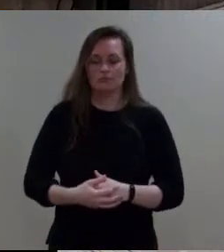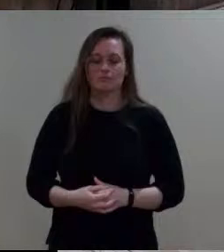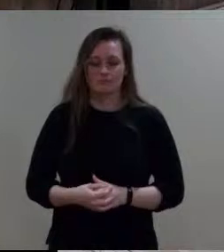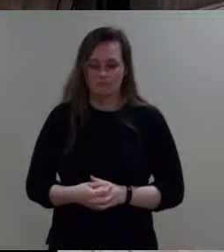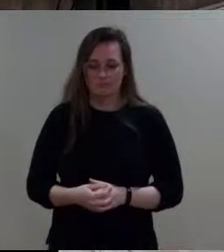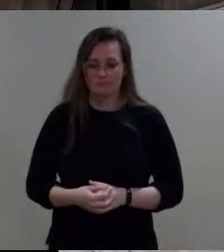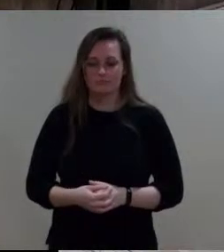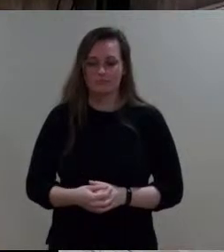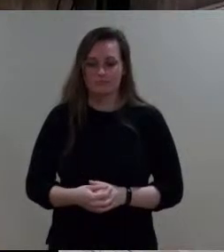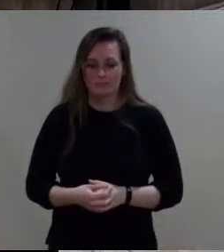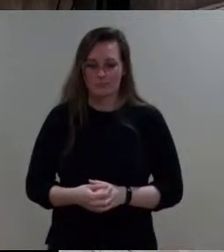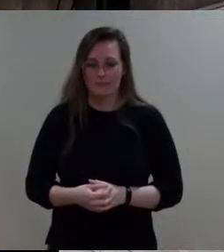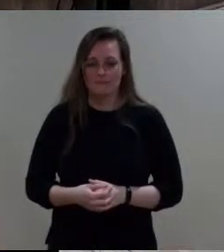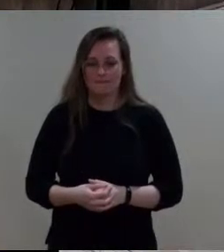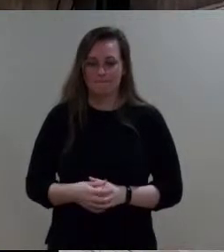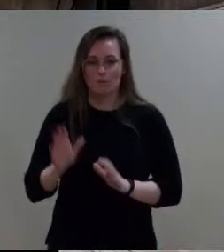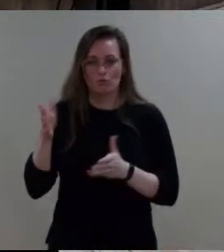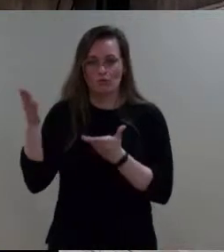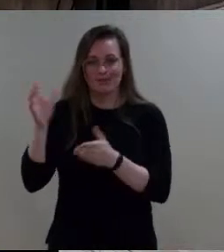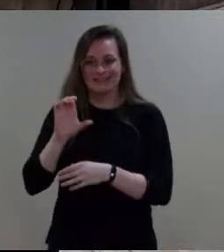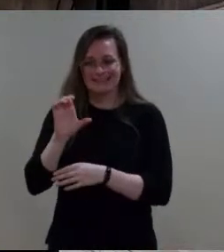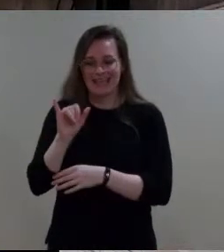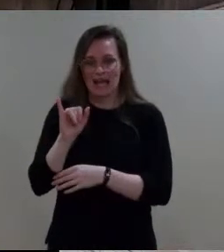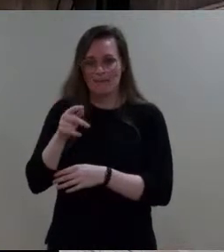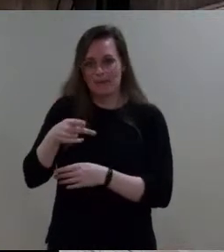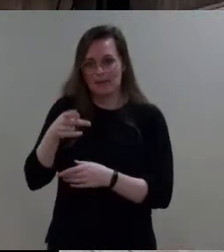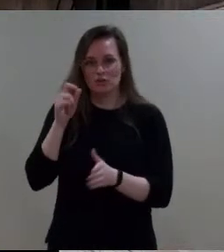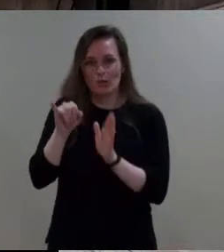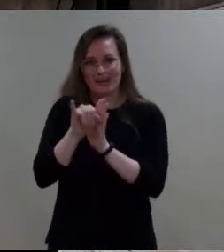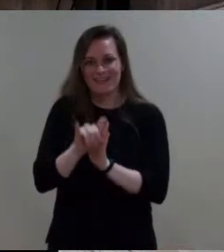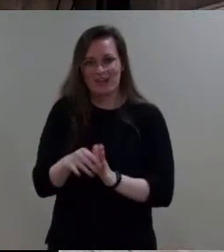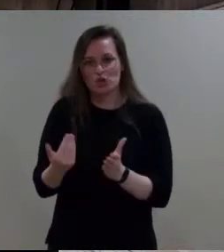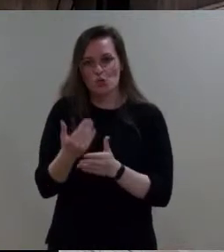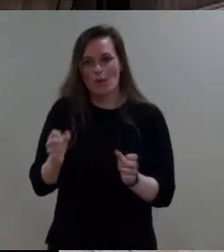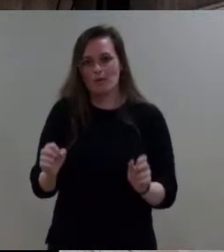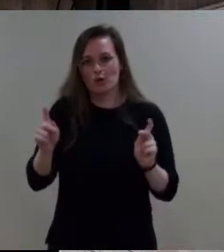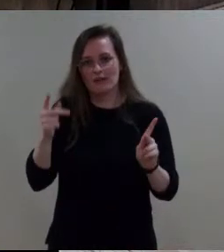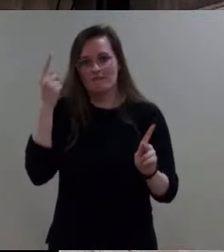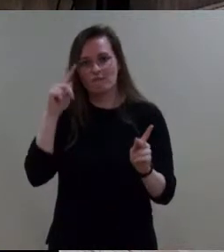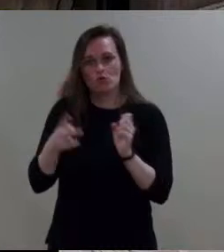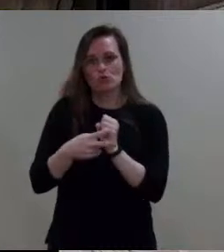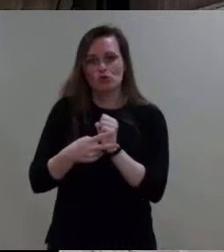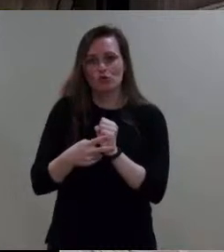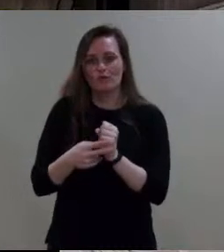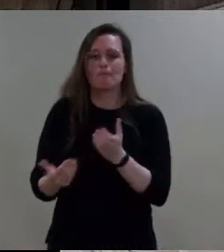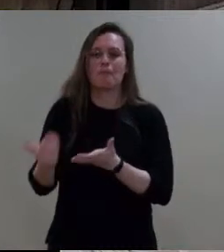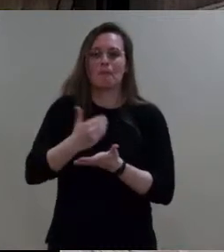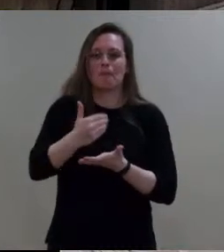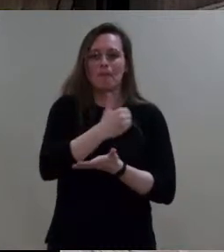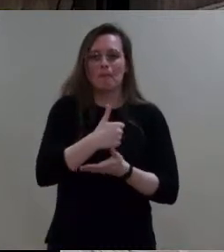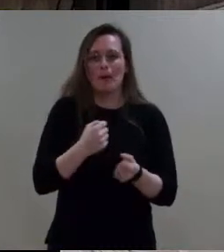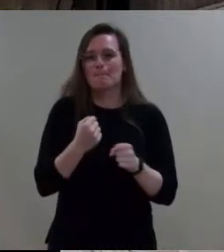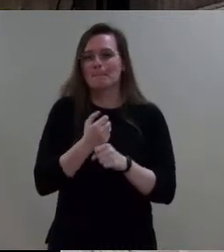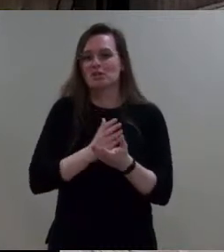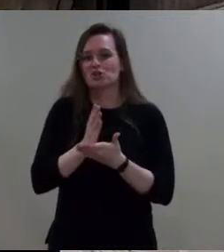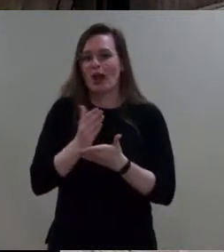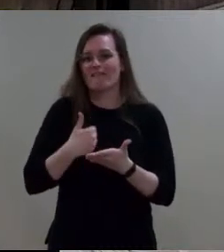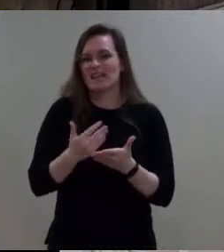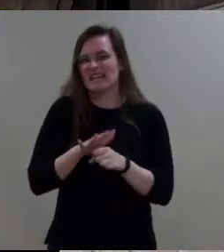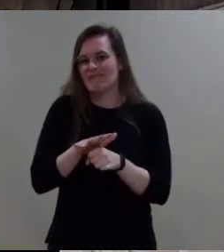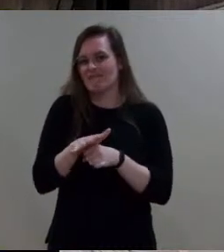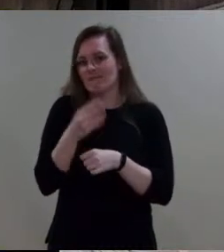was a principal recommendation of the CIP to identify new opportunities for capital reserves renewal to ensure that we have adequate balances to